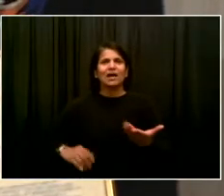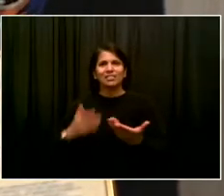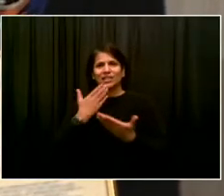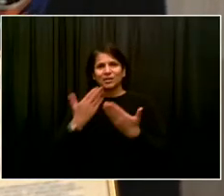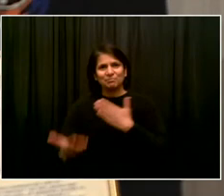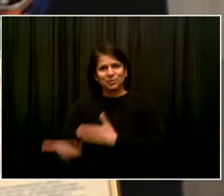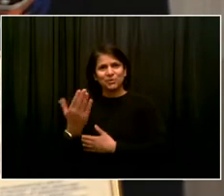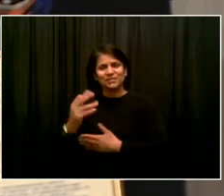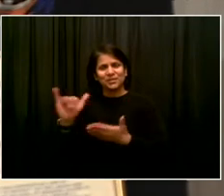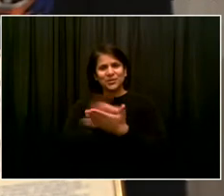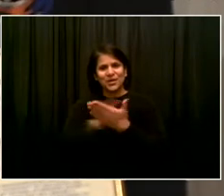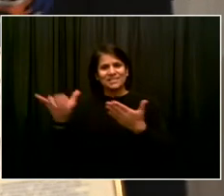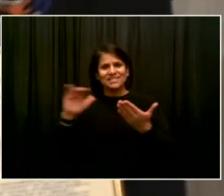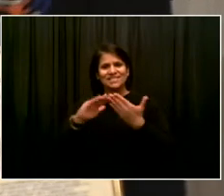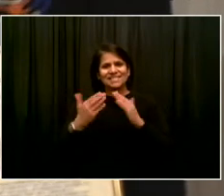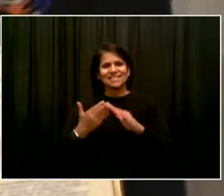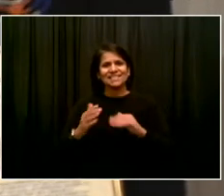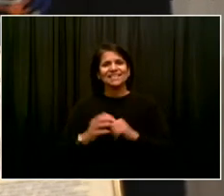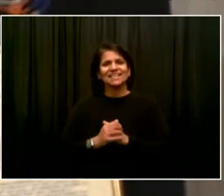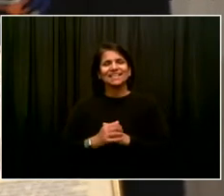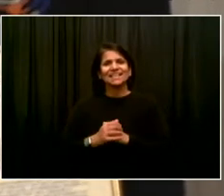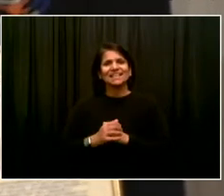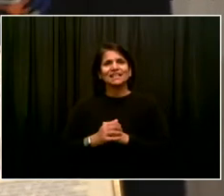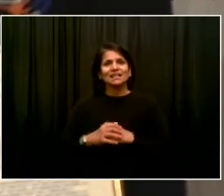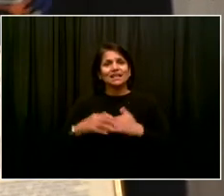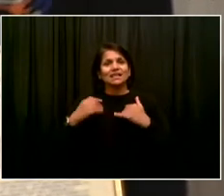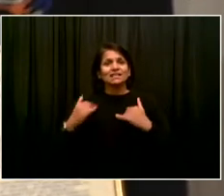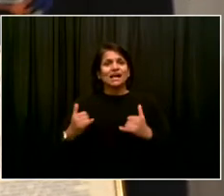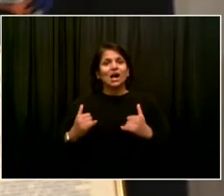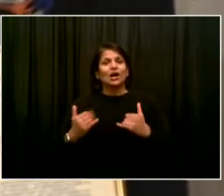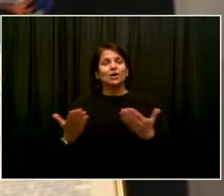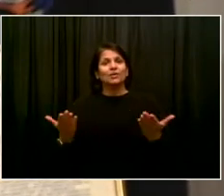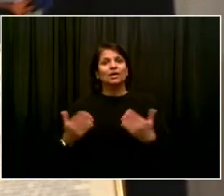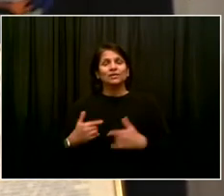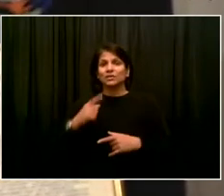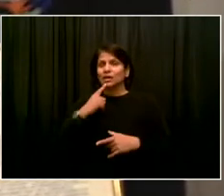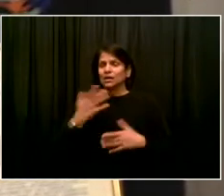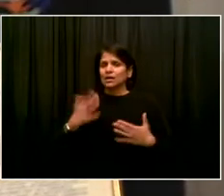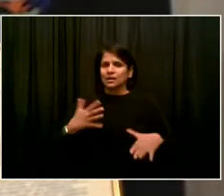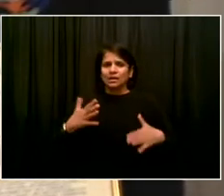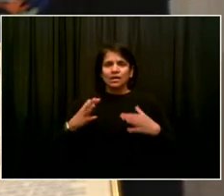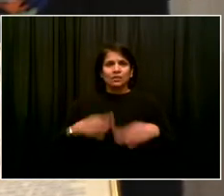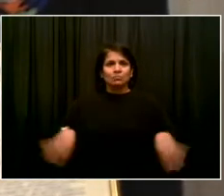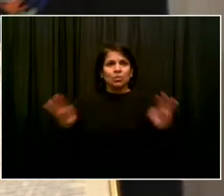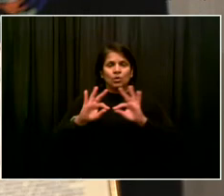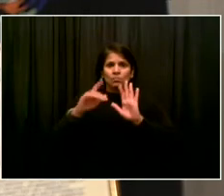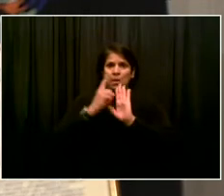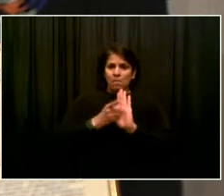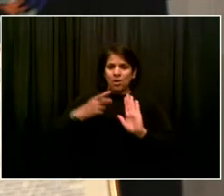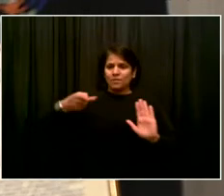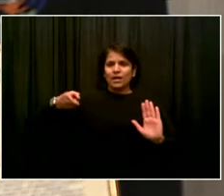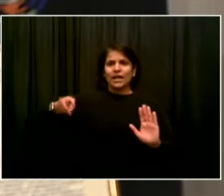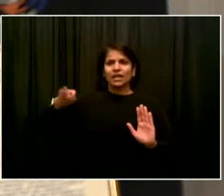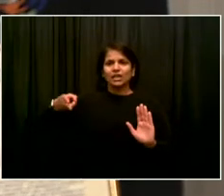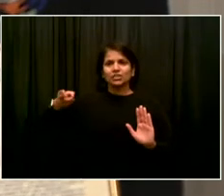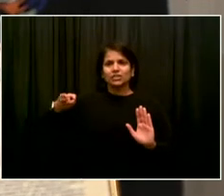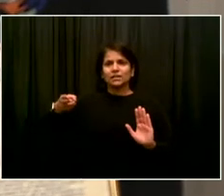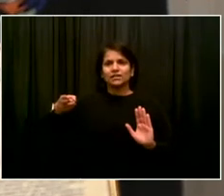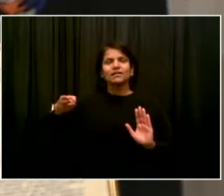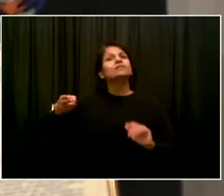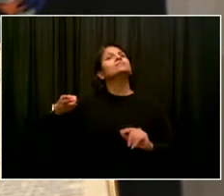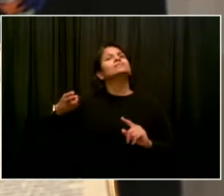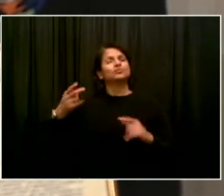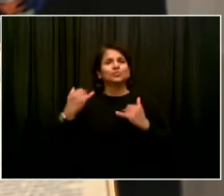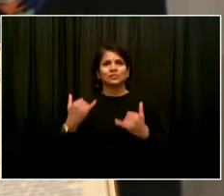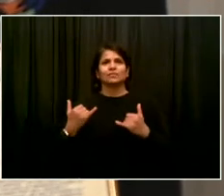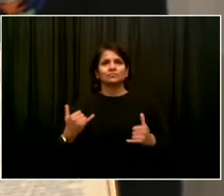Today, you know, we, as you mentioned, we've made history again. You know, we stand here today as Crisis Management System Day here in New York